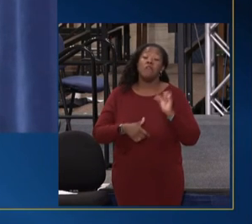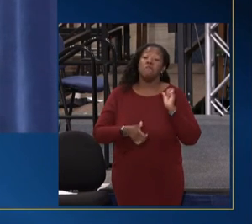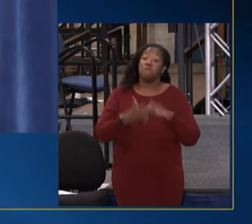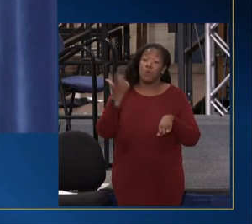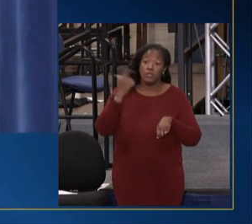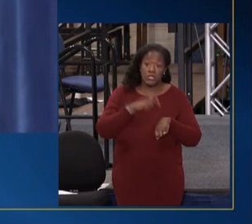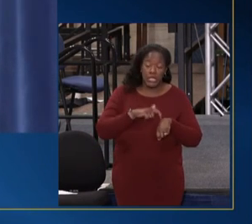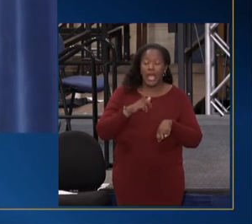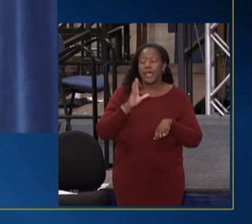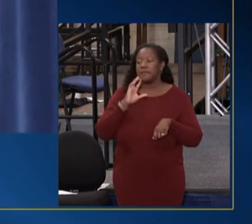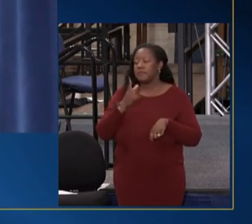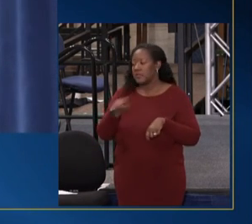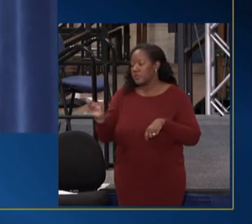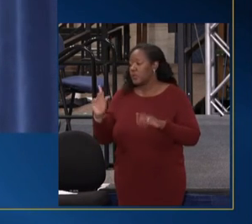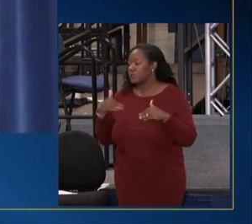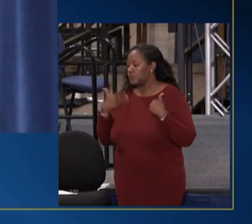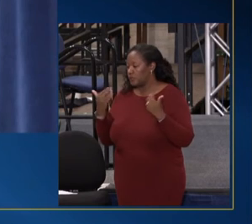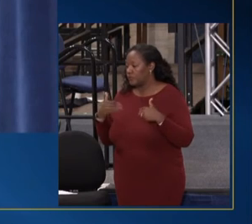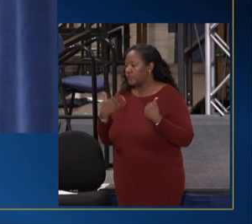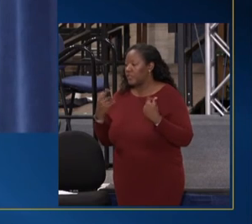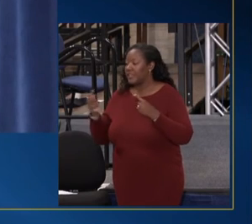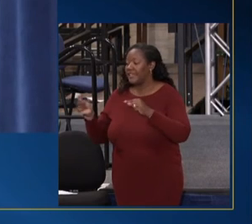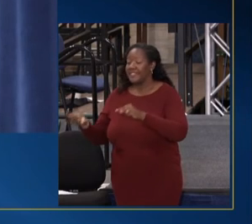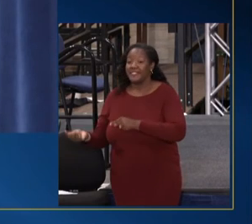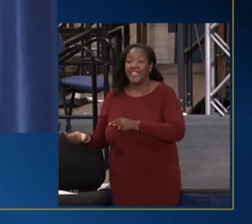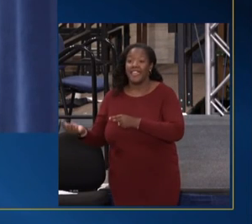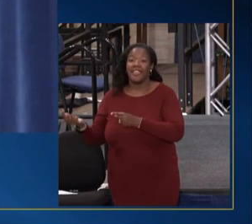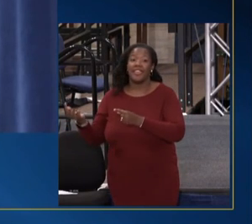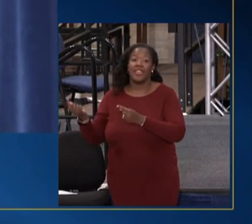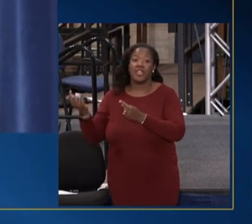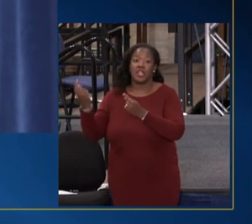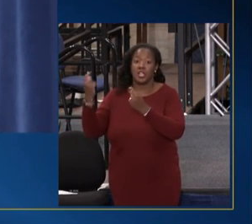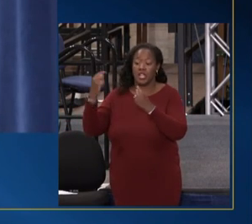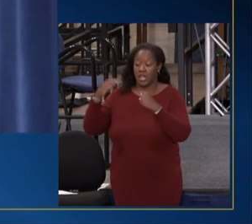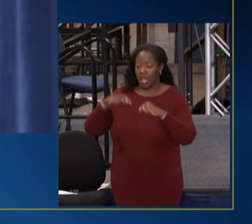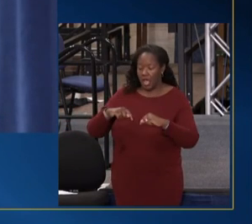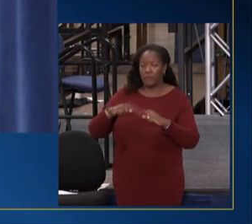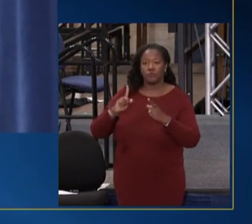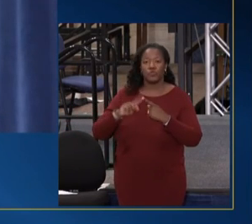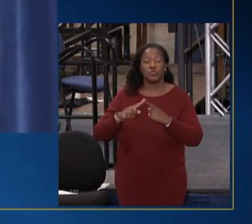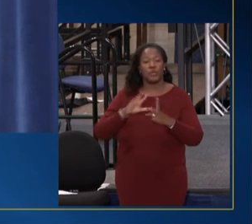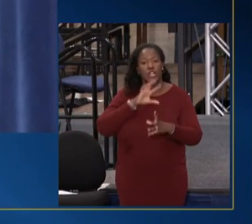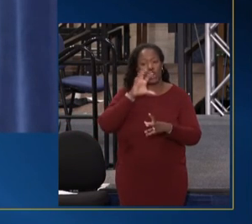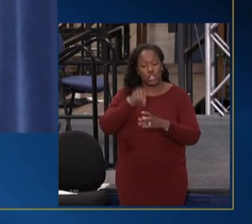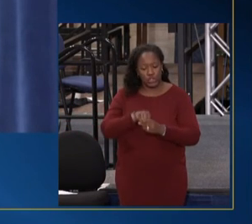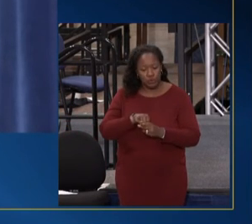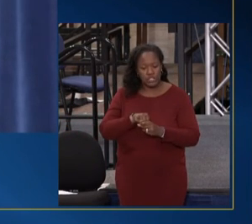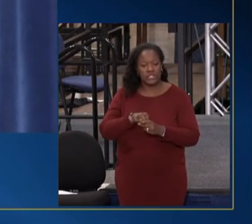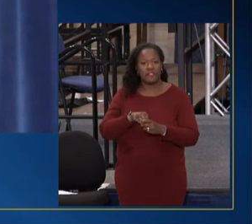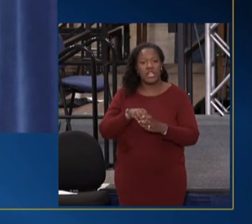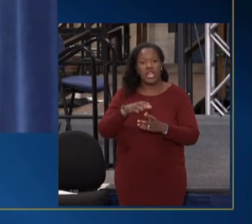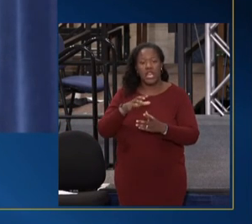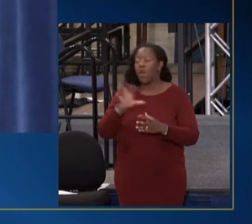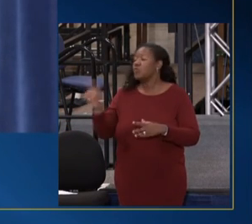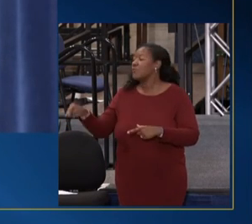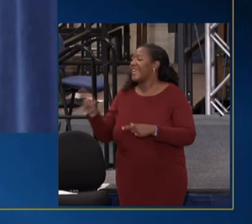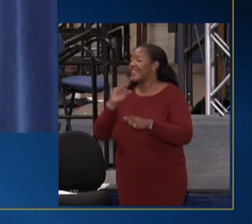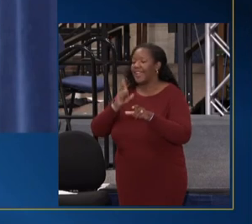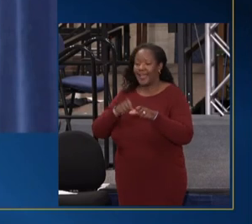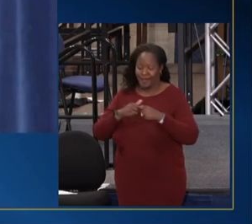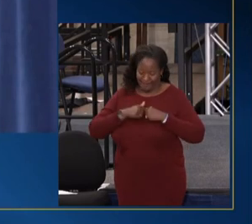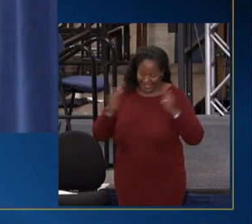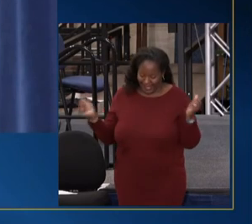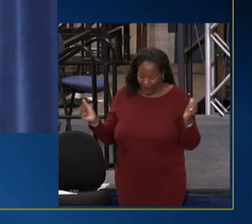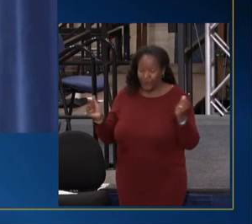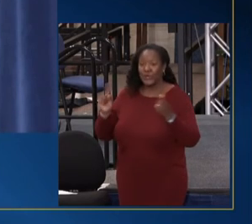9 times out of 10, most youth come out to an inclusive and welcoming school teacher or guidance counselor,